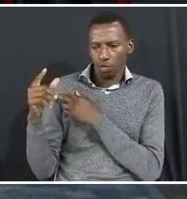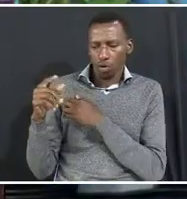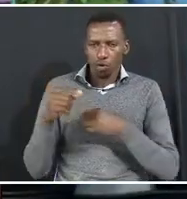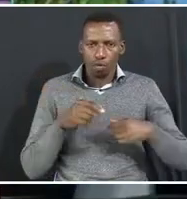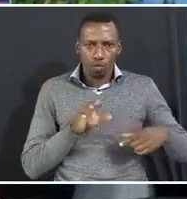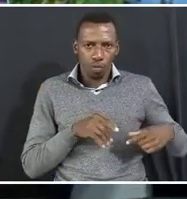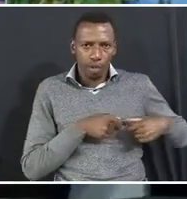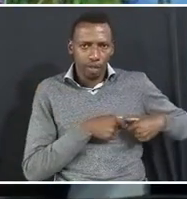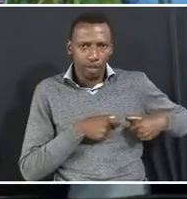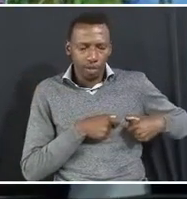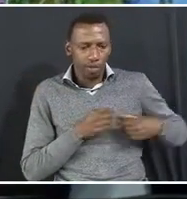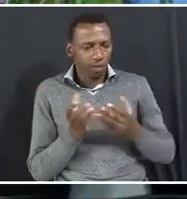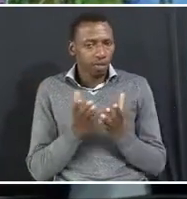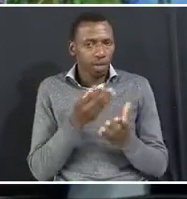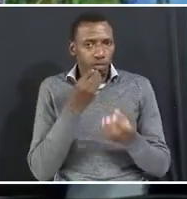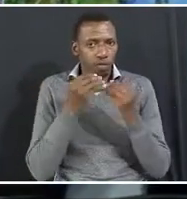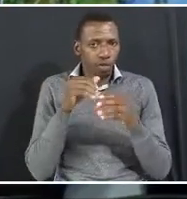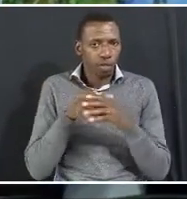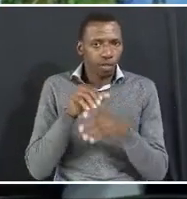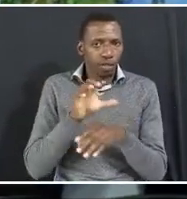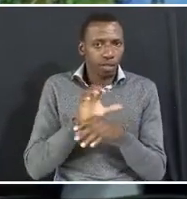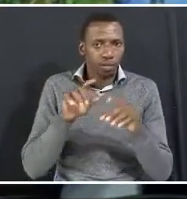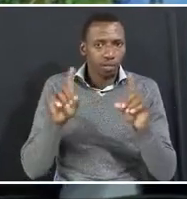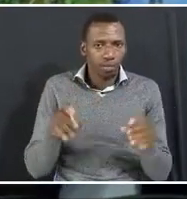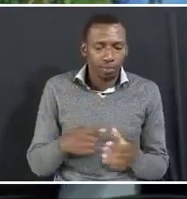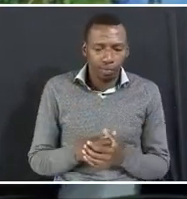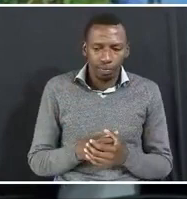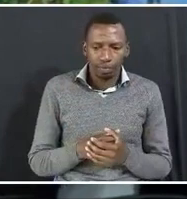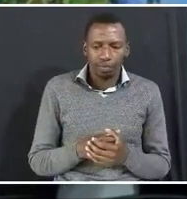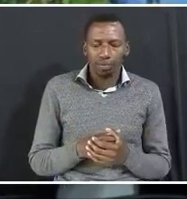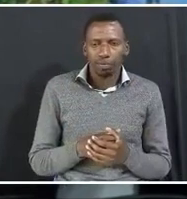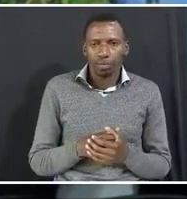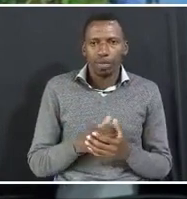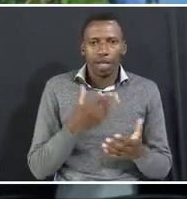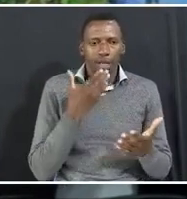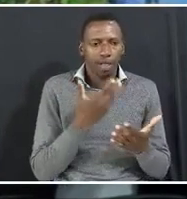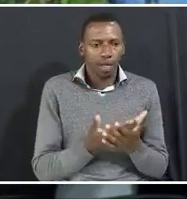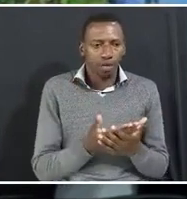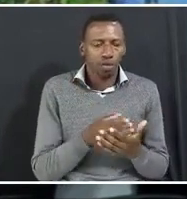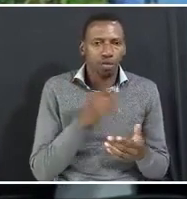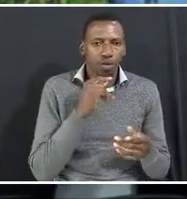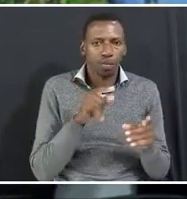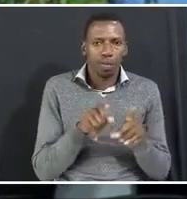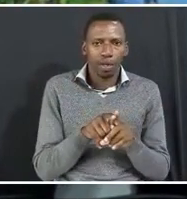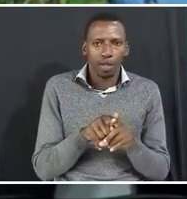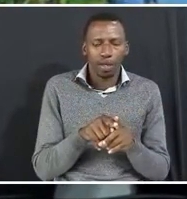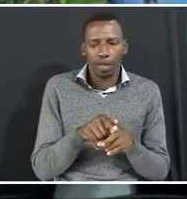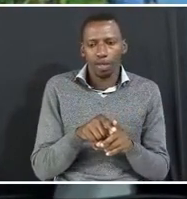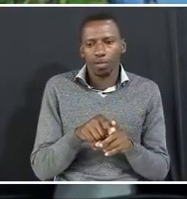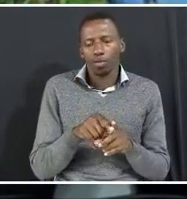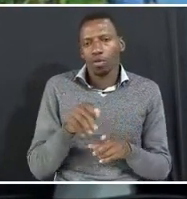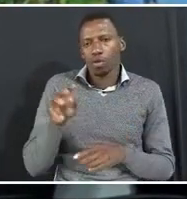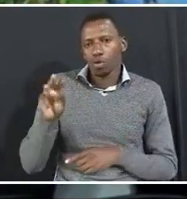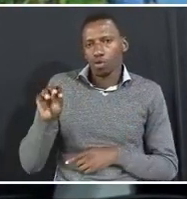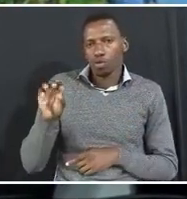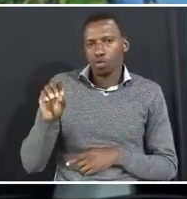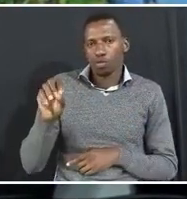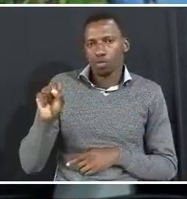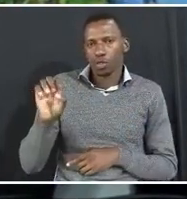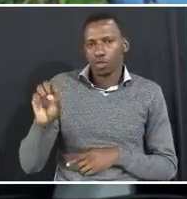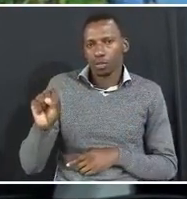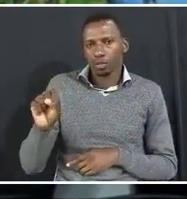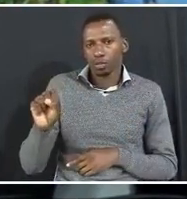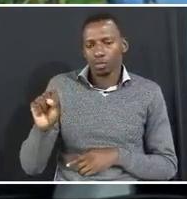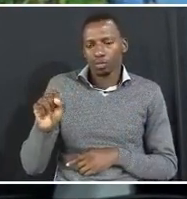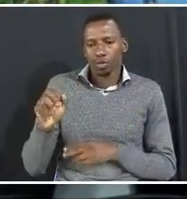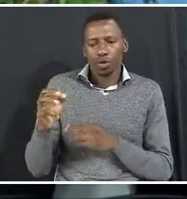Thank you, Brother Moses. The role of the deacon is not only to serve